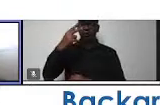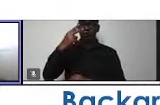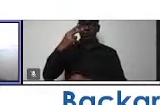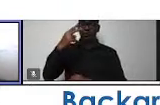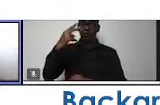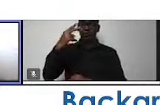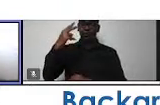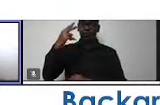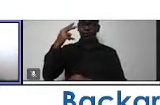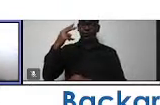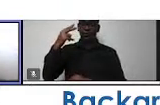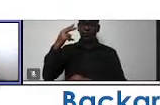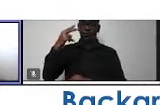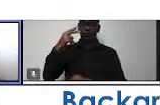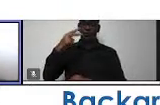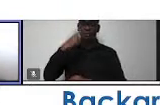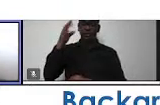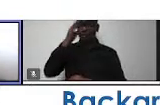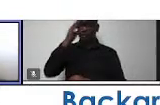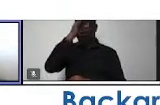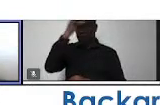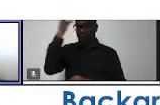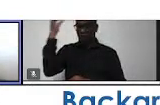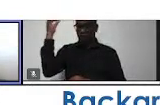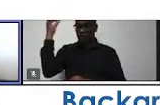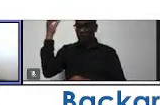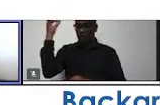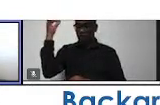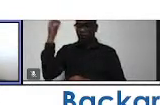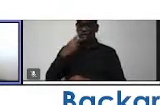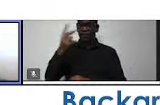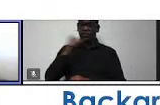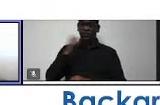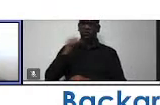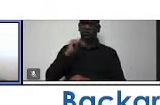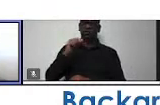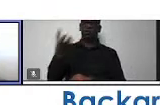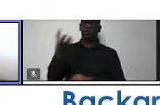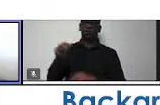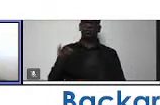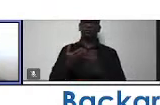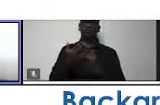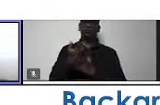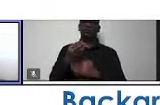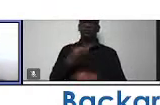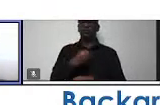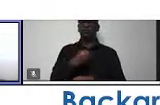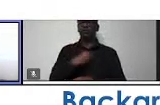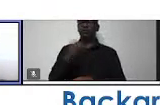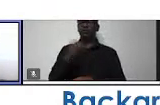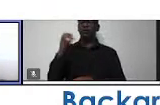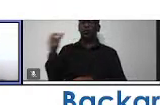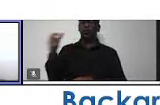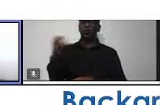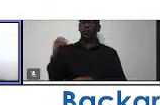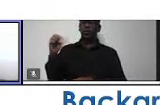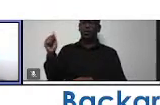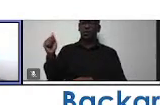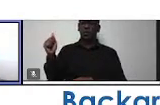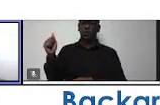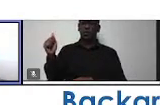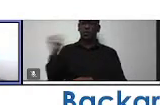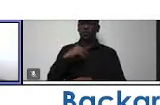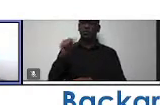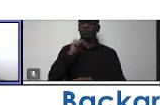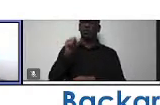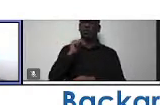that, you know, the gray ones, they currently do not actually have got access to AGOA. It's either they never had it